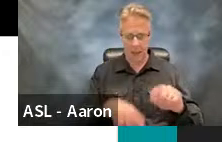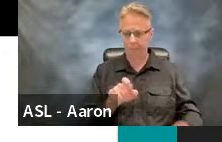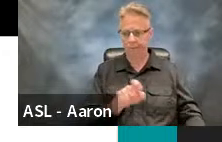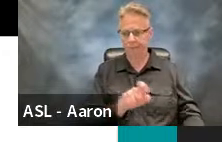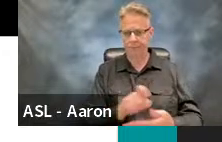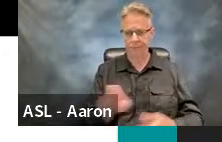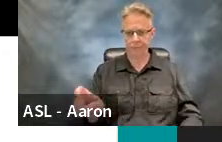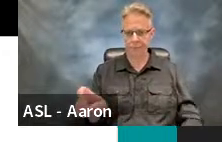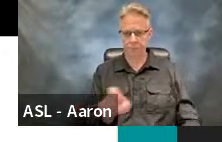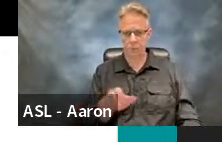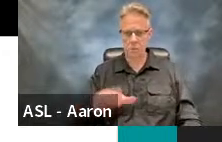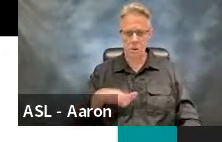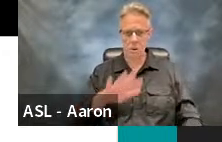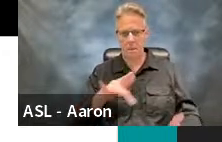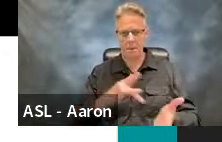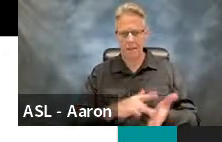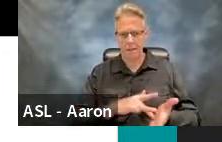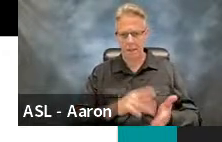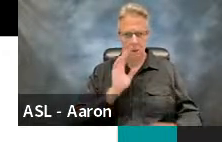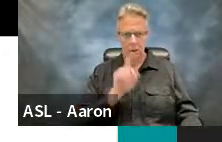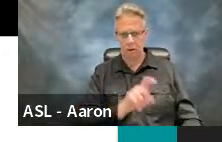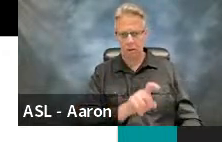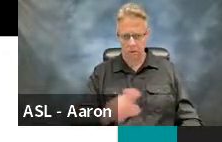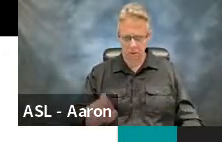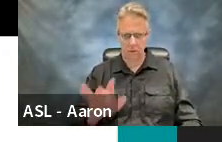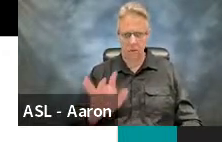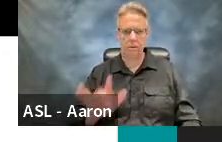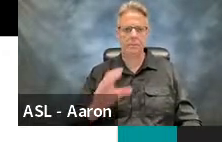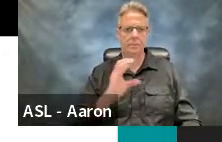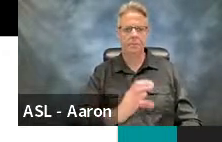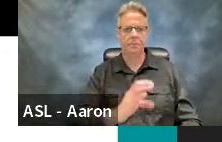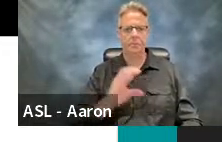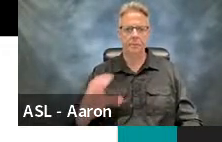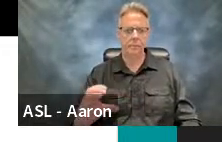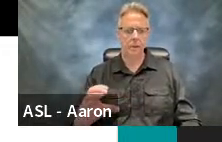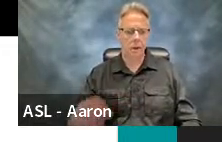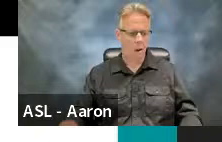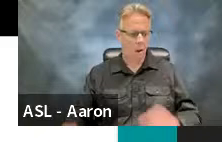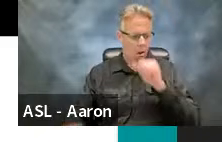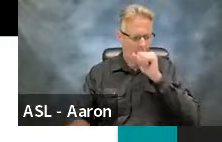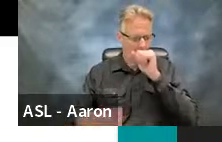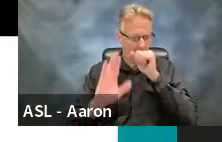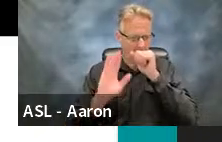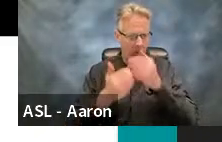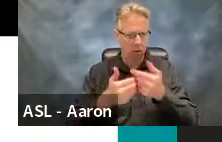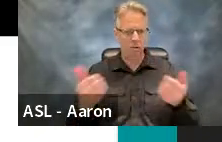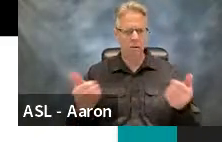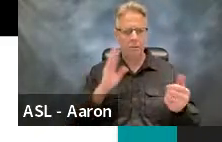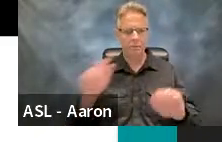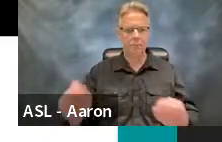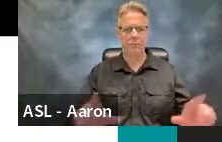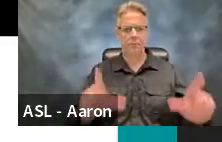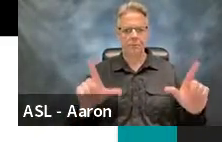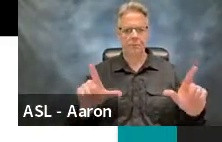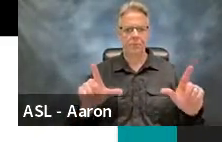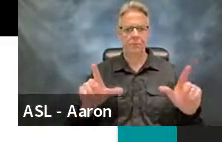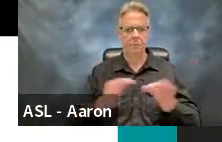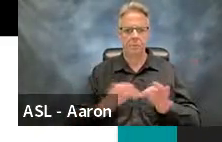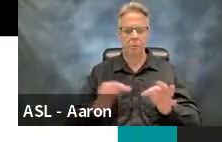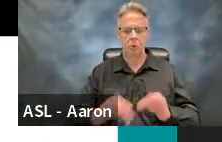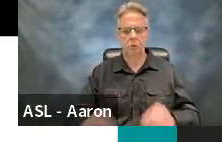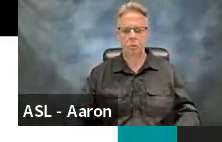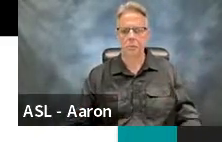over the bottom middle of the screen, then click on the CC icon and a separate window with captions will